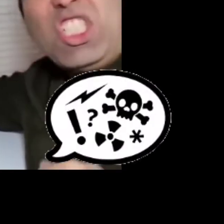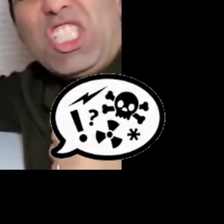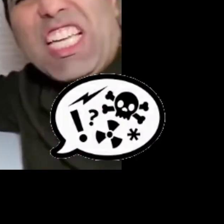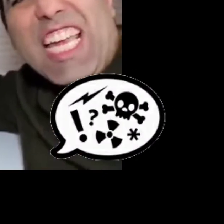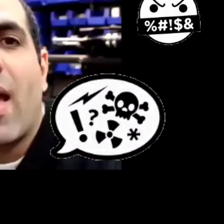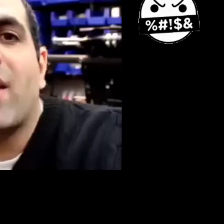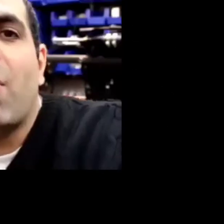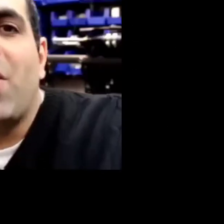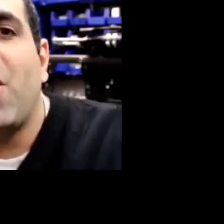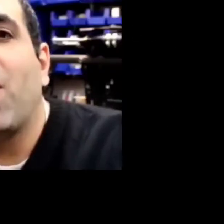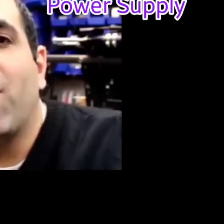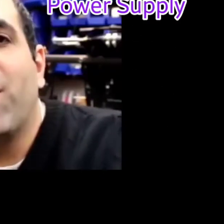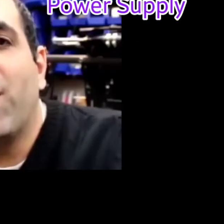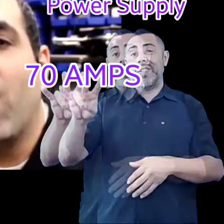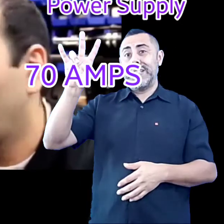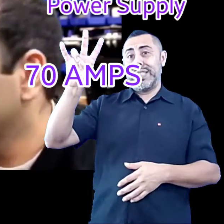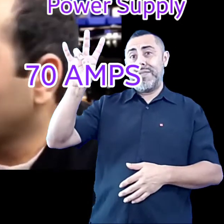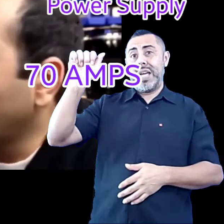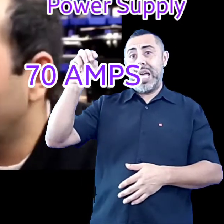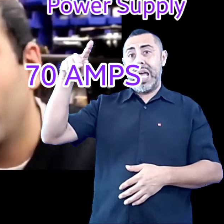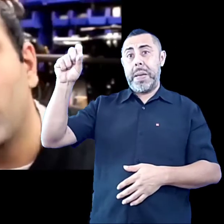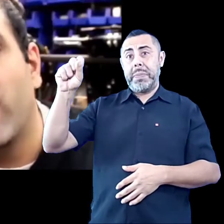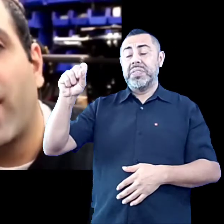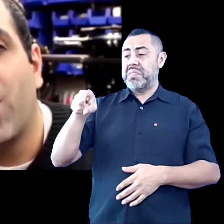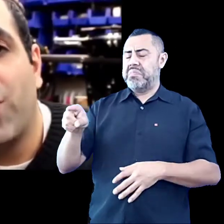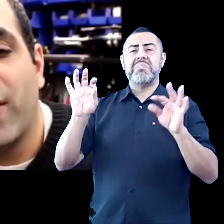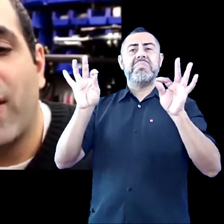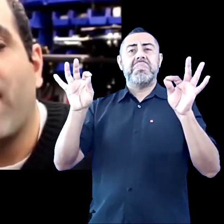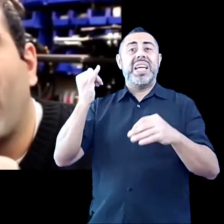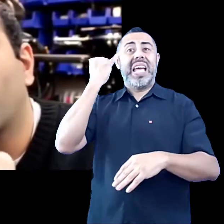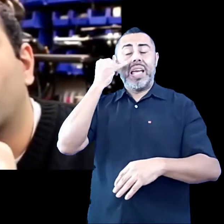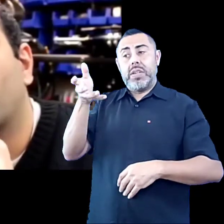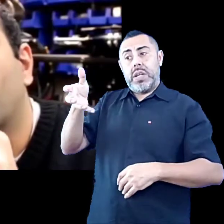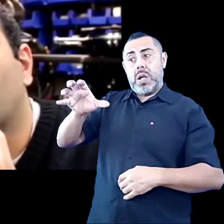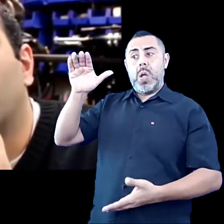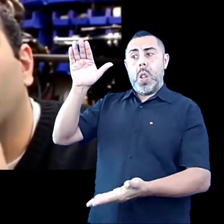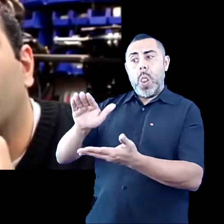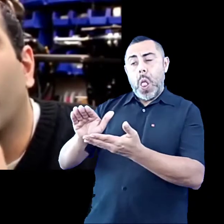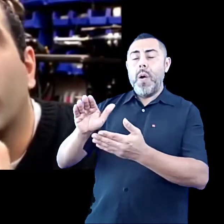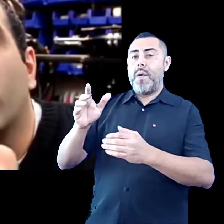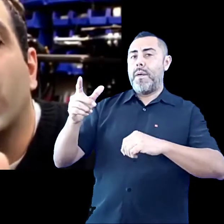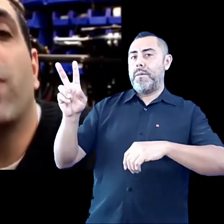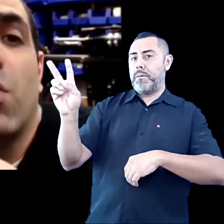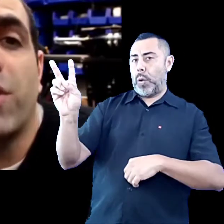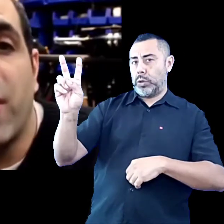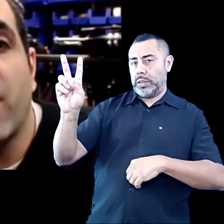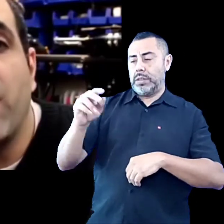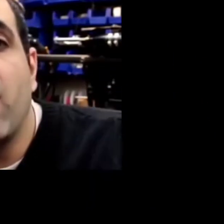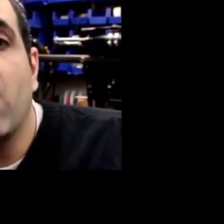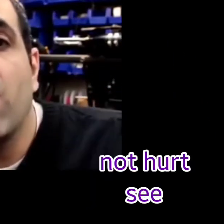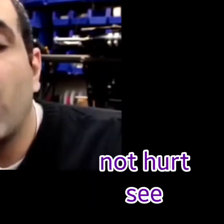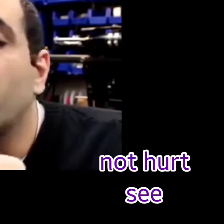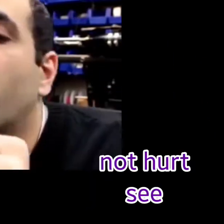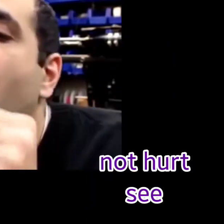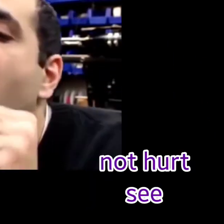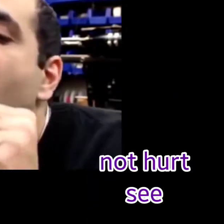Ow! As I mentioned in my other video, a power supply like this one that can generate 70 amps doesn't necessarily hurt you at all if the voltage is set